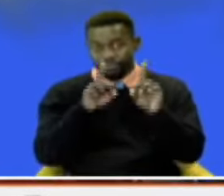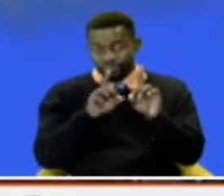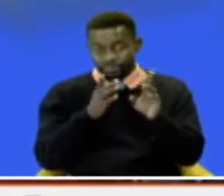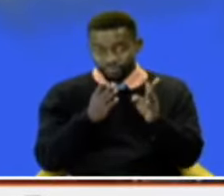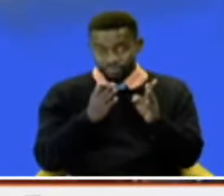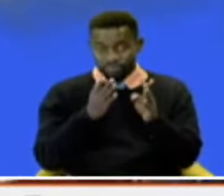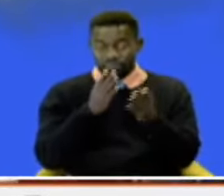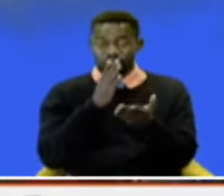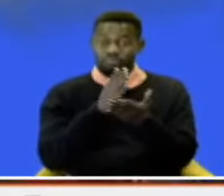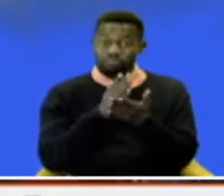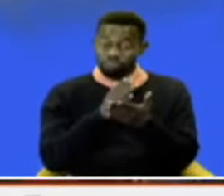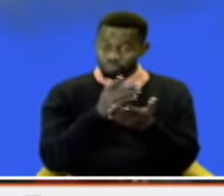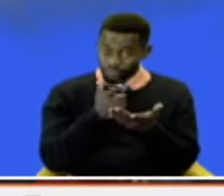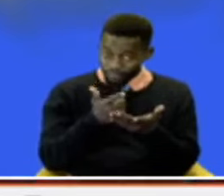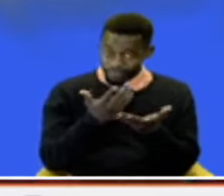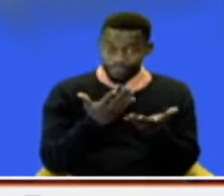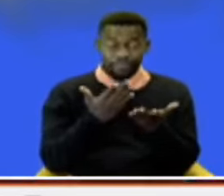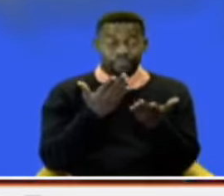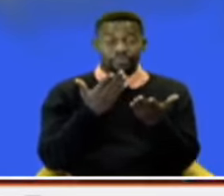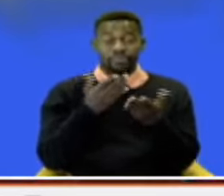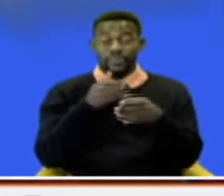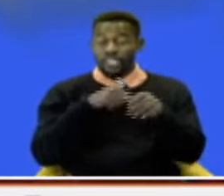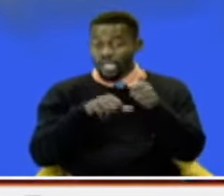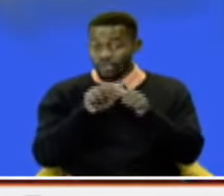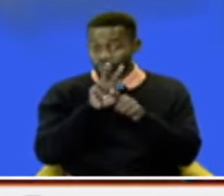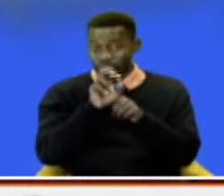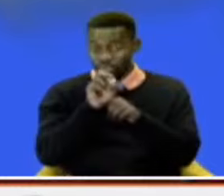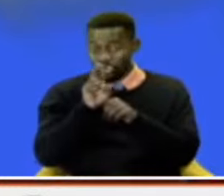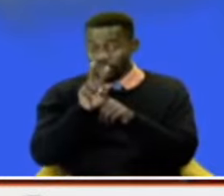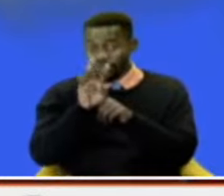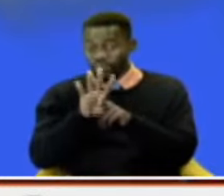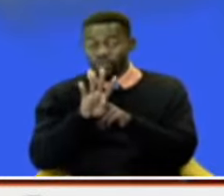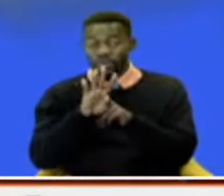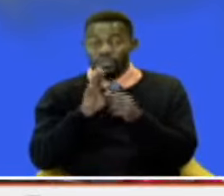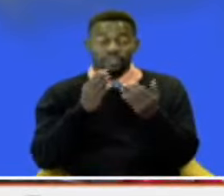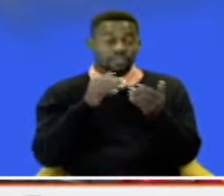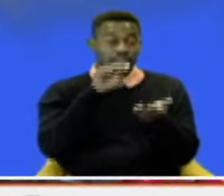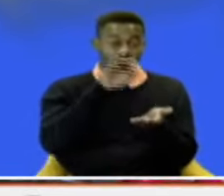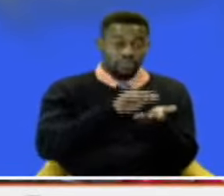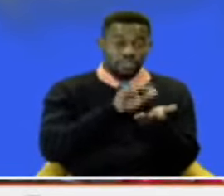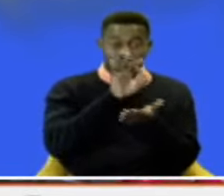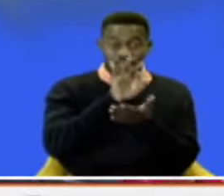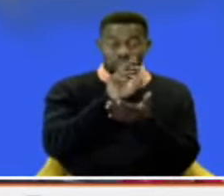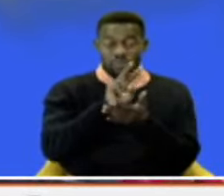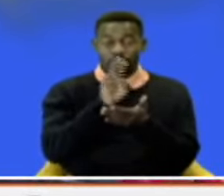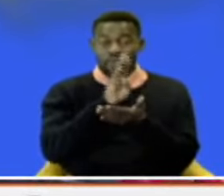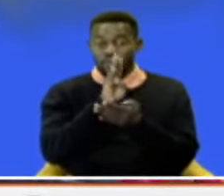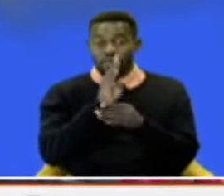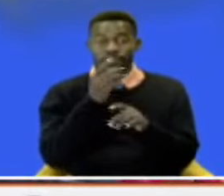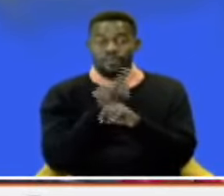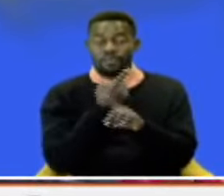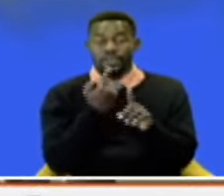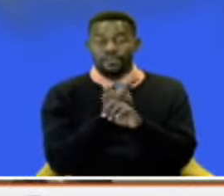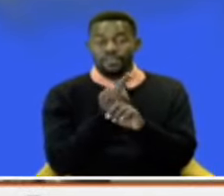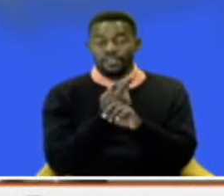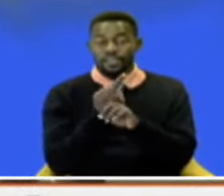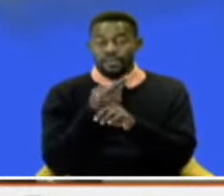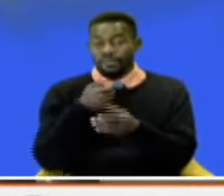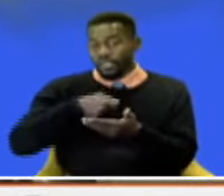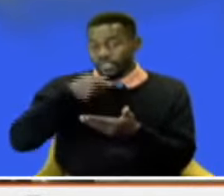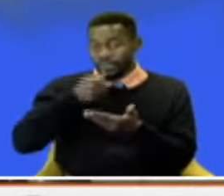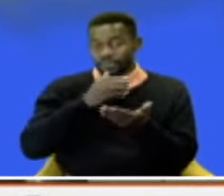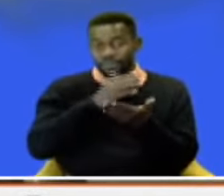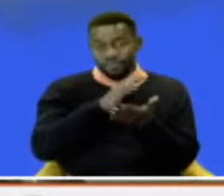Supplementary Appropriation Act 2024 now reduces 32.6 billion shillings from various budget allocations. With